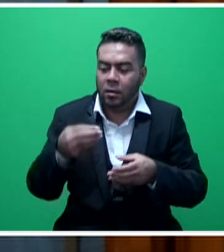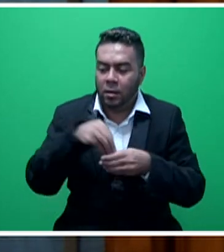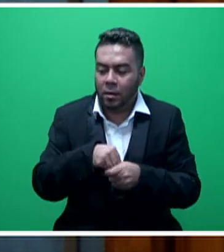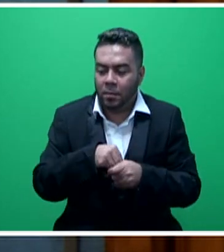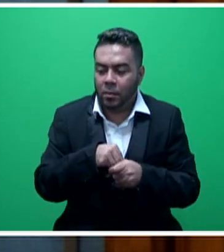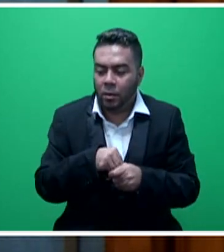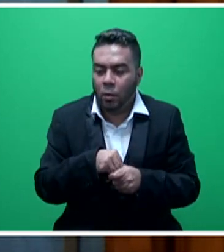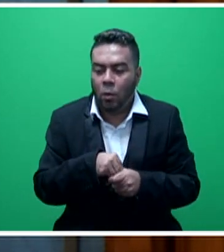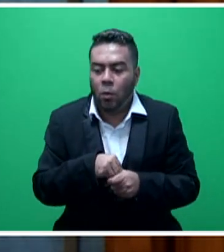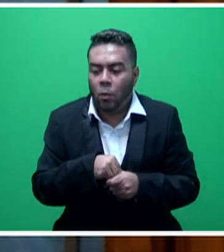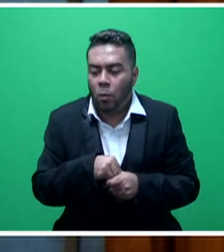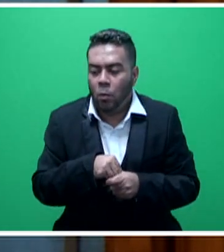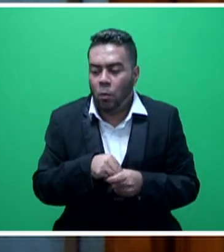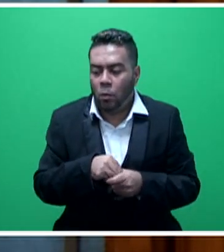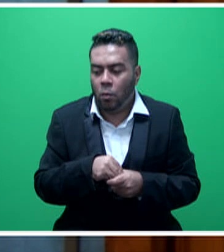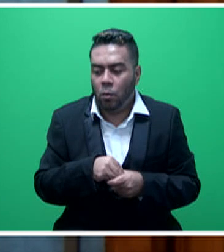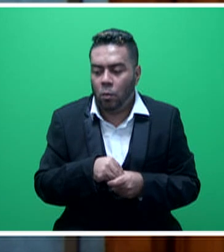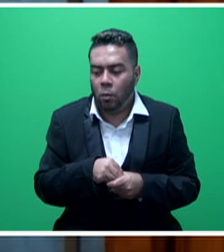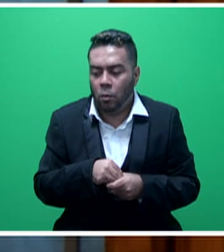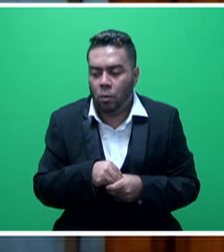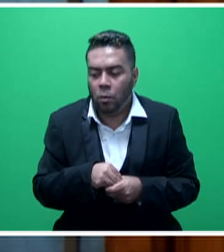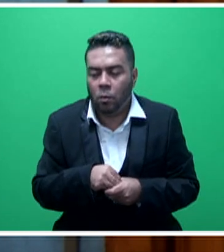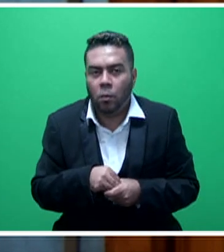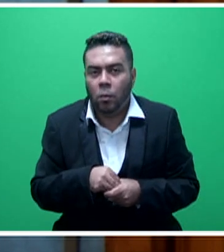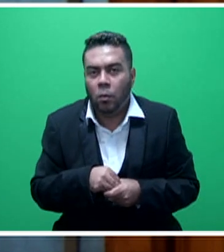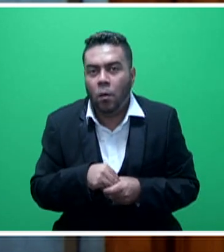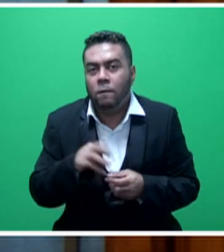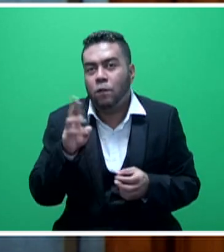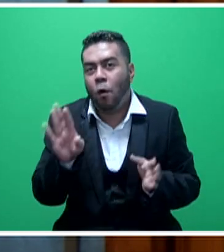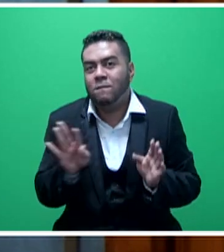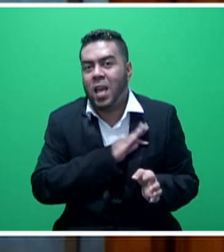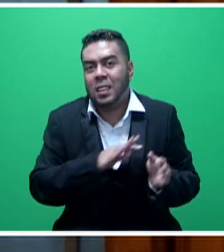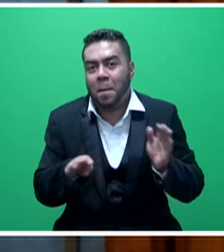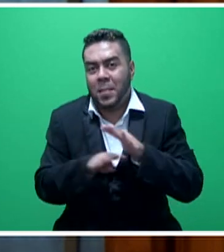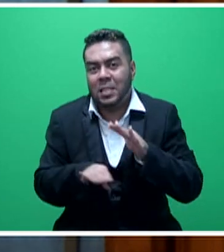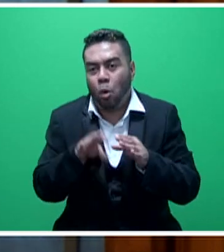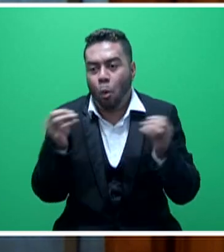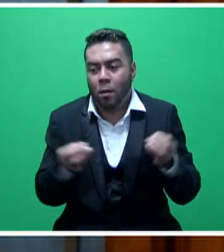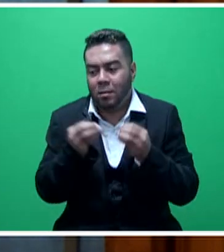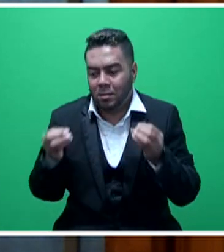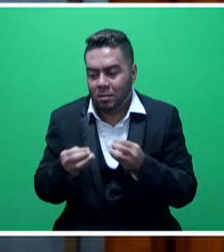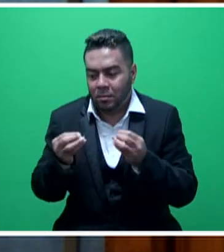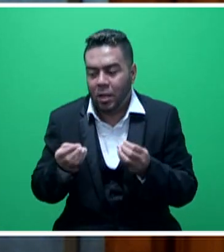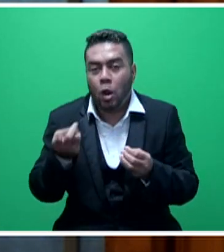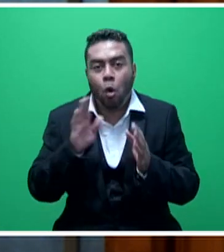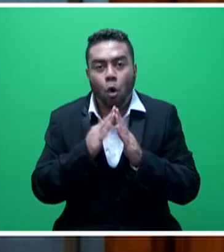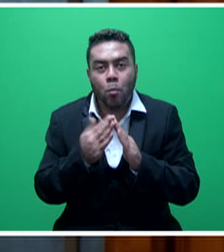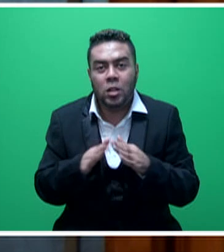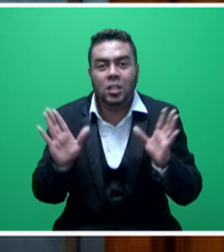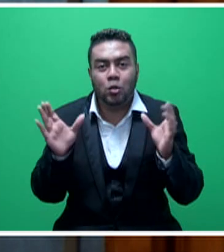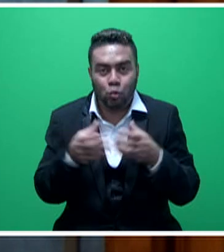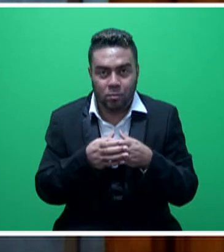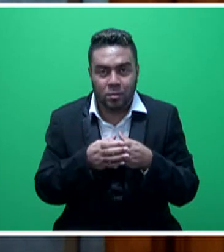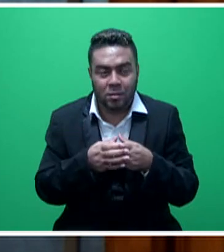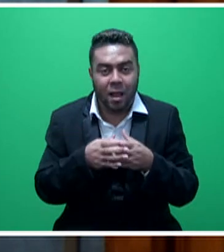government organizations, NGO, corporate bodies, faith-based organizations, and community groups to combat the spread of